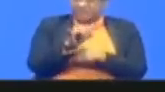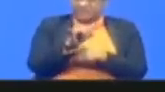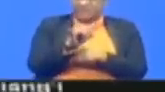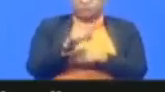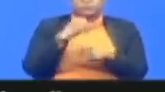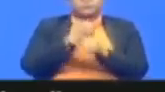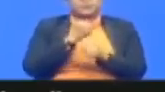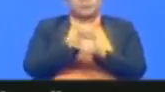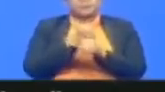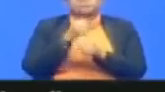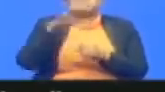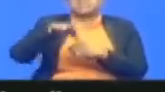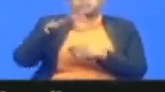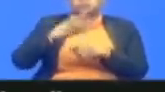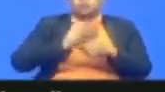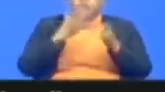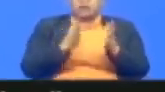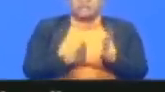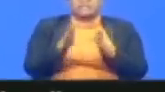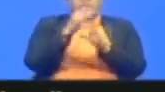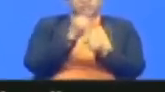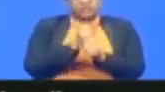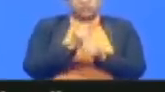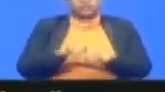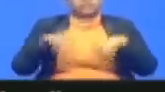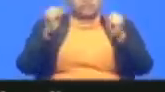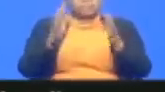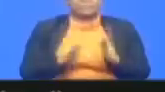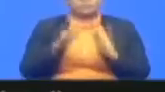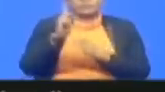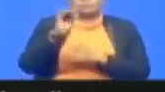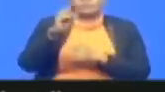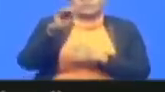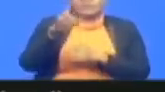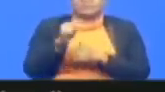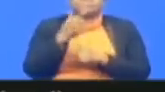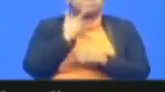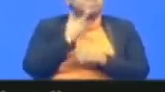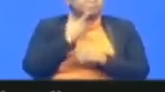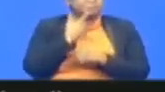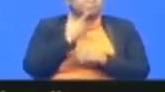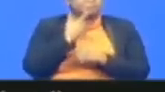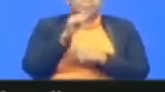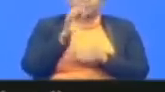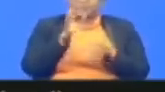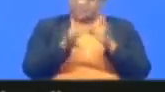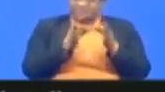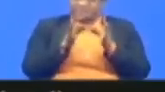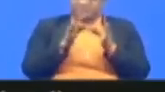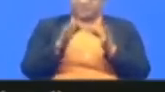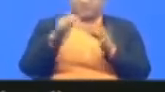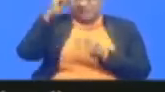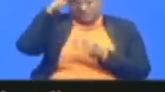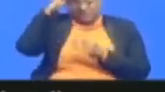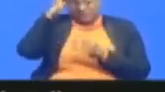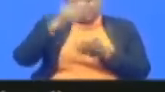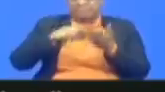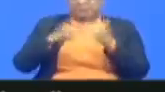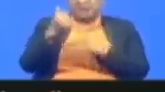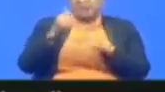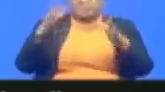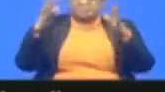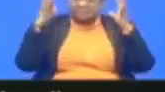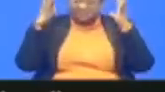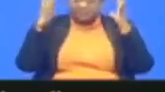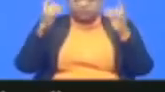stakeholders. Matatu Owners Association Chairperson Simon Kimutai had stated that if the government is buying the buses, it should operate the